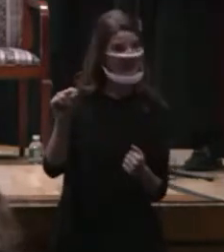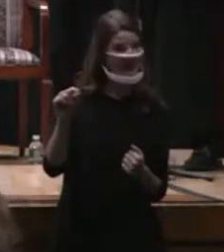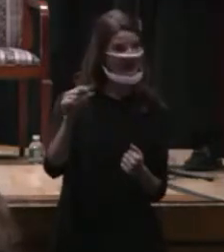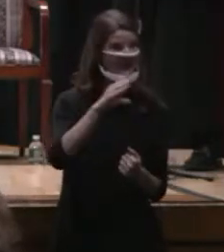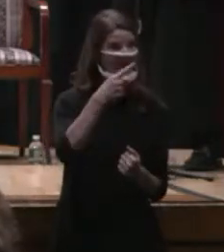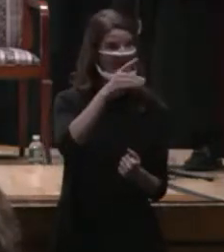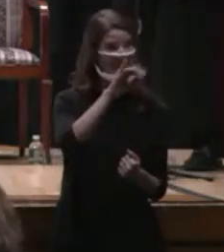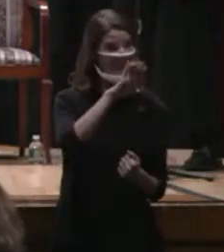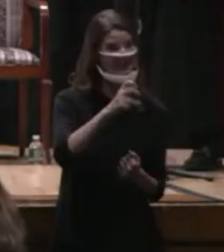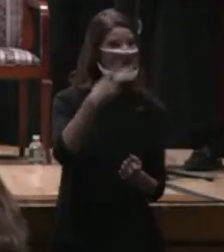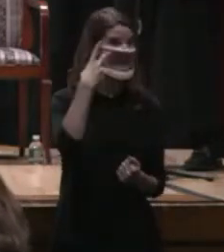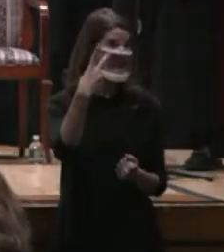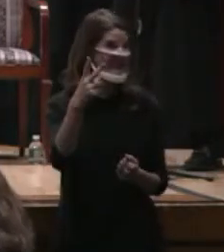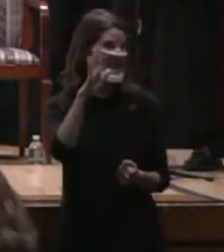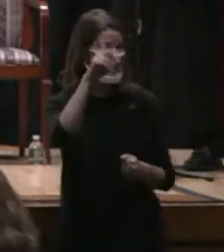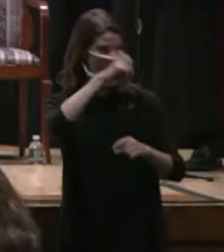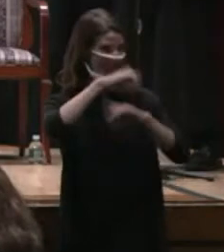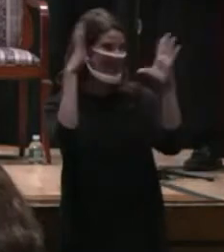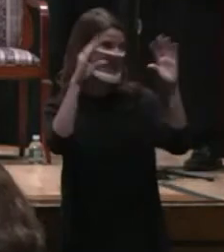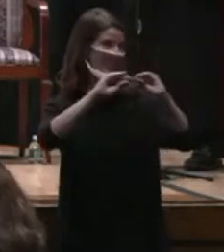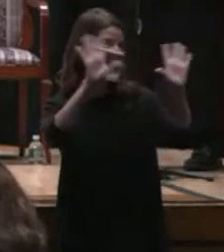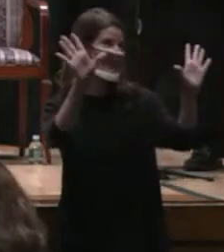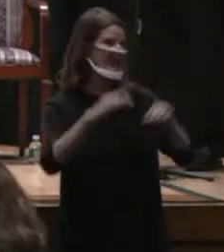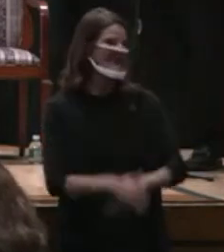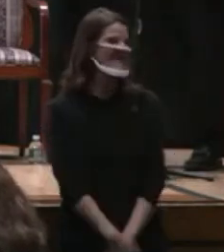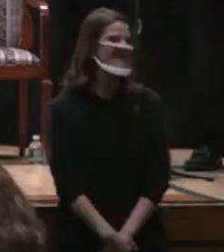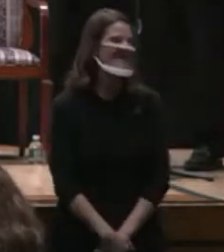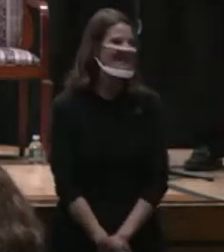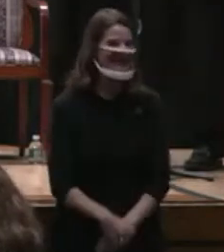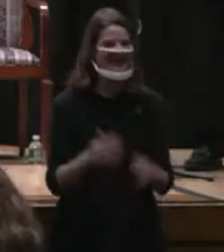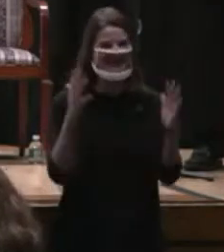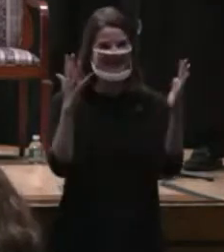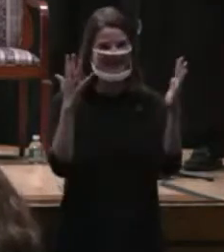And Prince sees his vision clear.